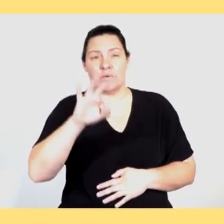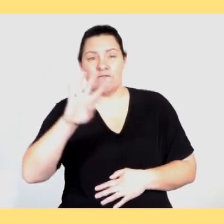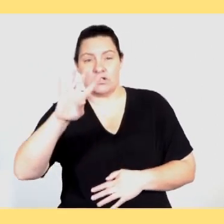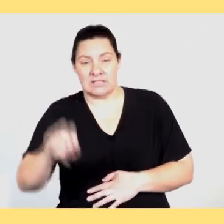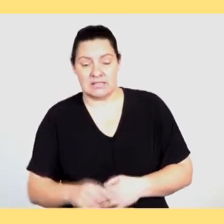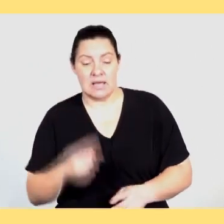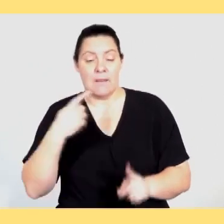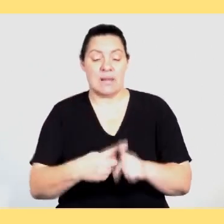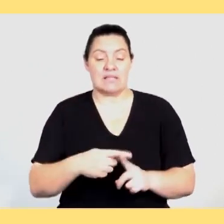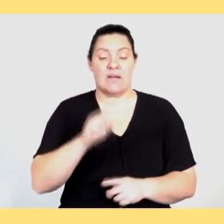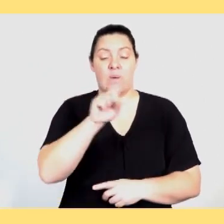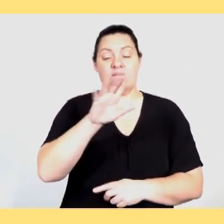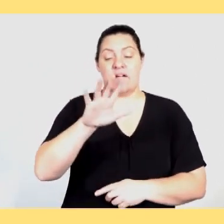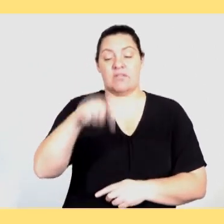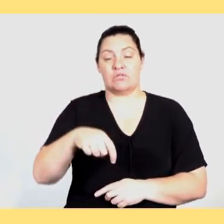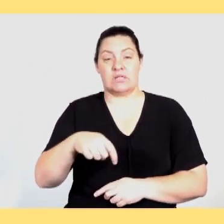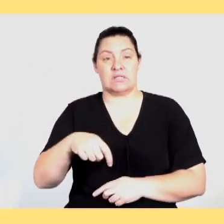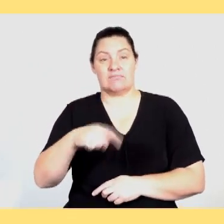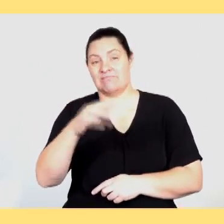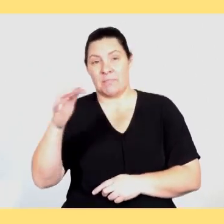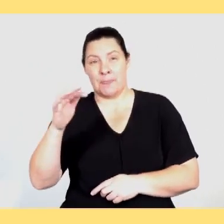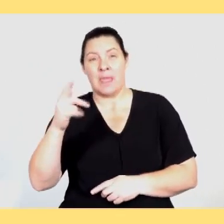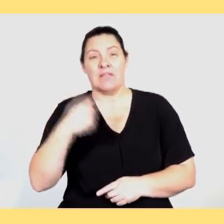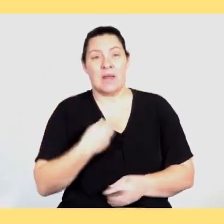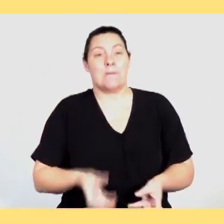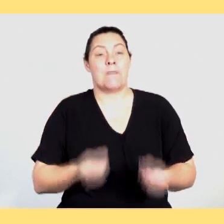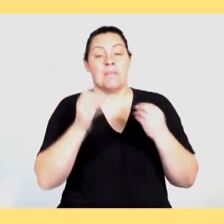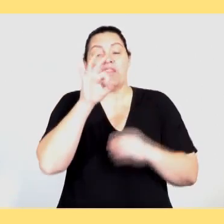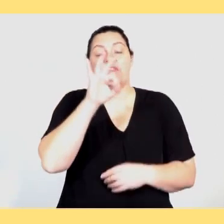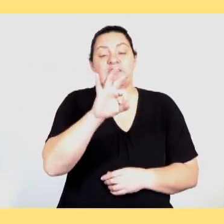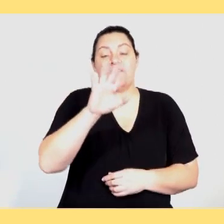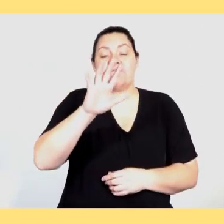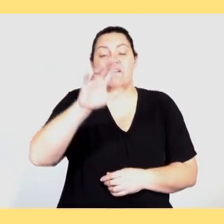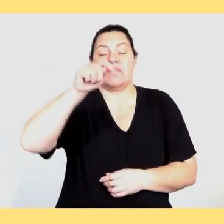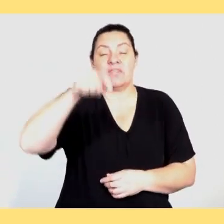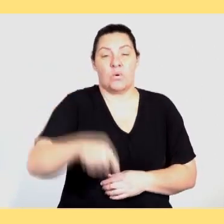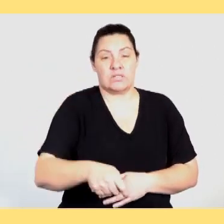19,340 plus 15,800. That is going to give you